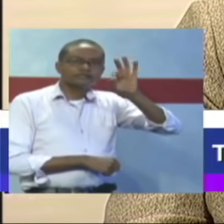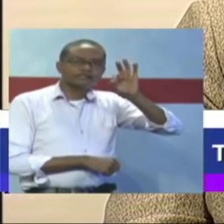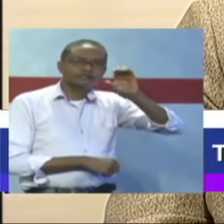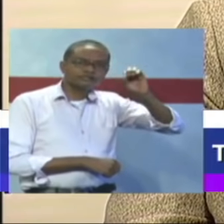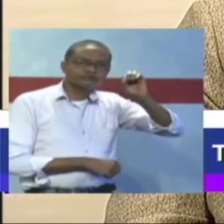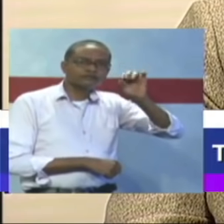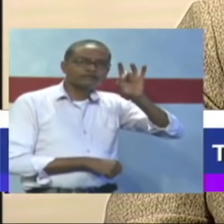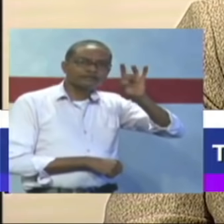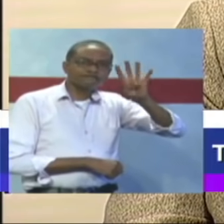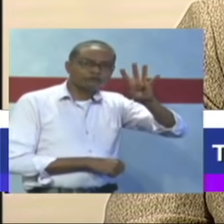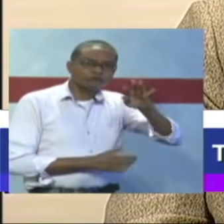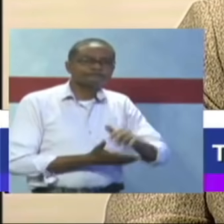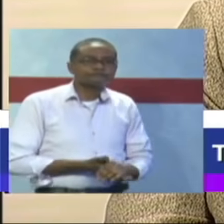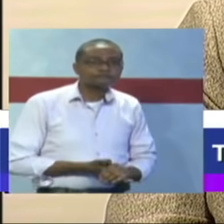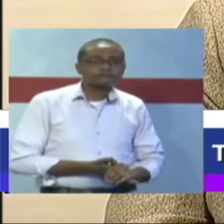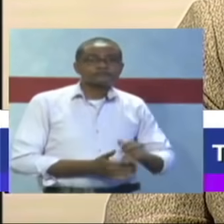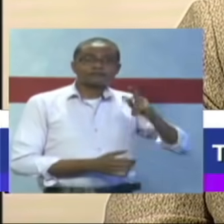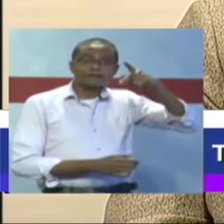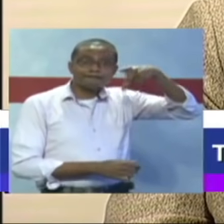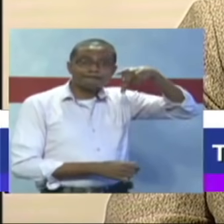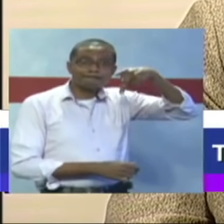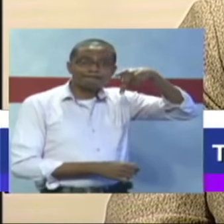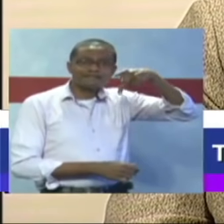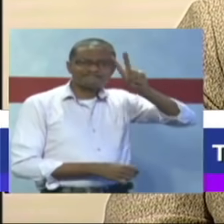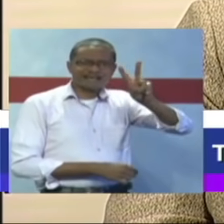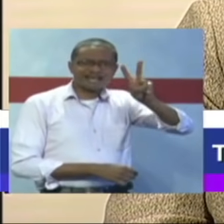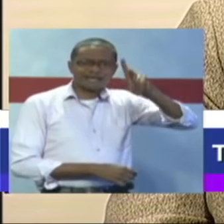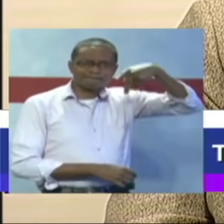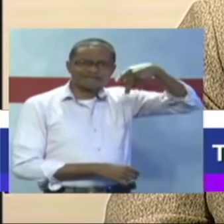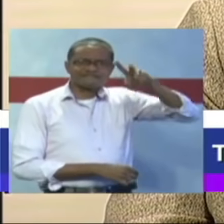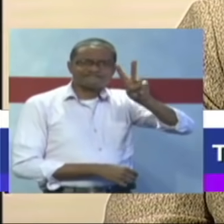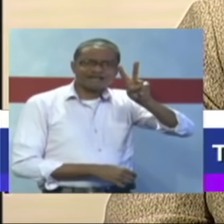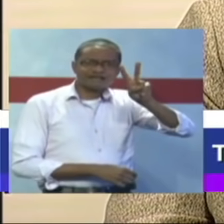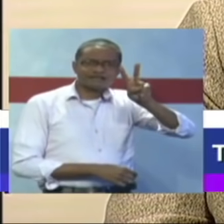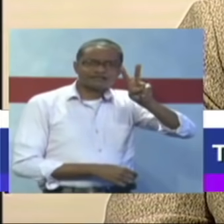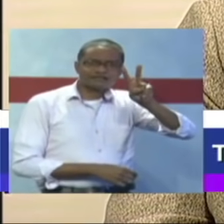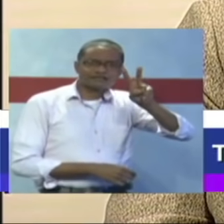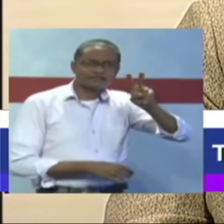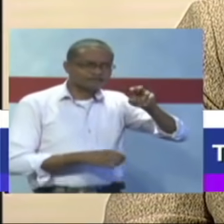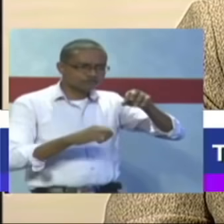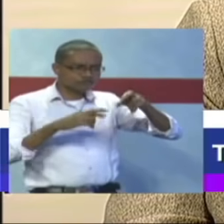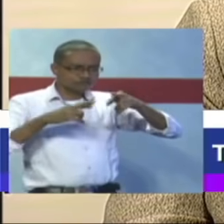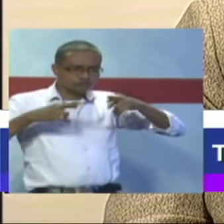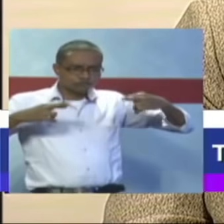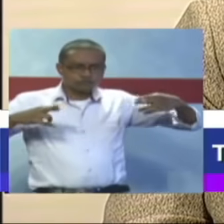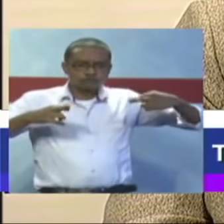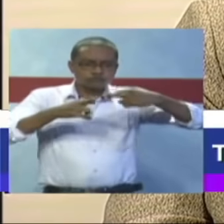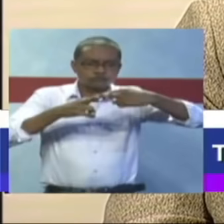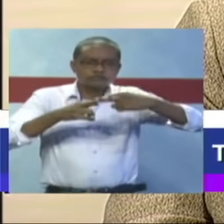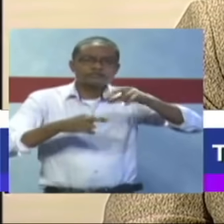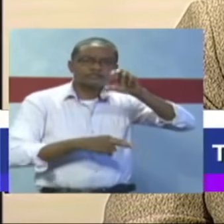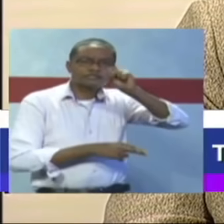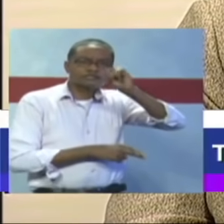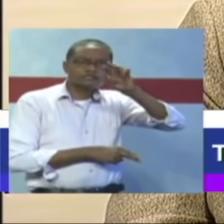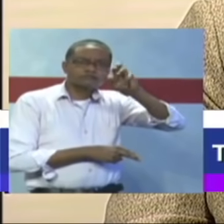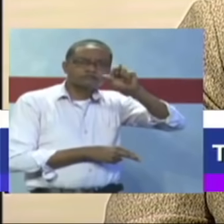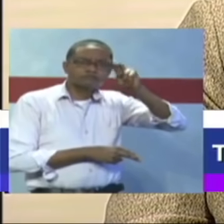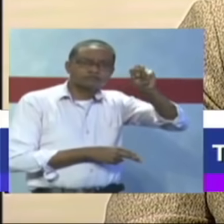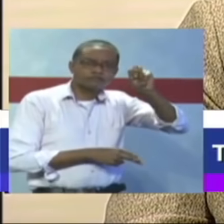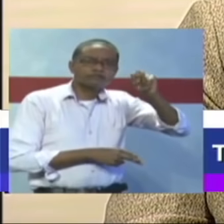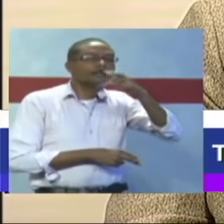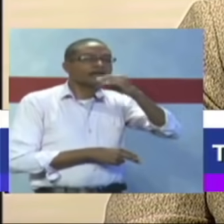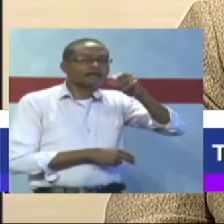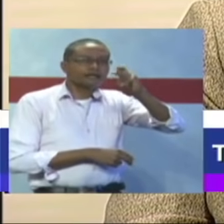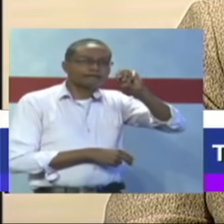623-9084. The Pitti Valley Wellness Center is located at the corner of Simeon and Moncoco Road, and they can